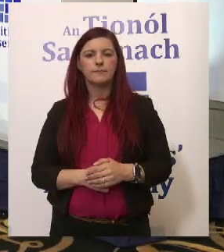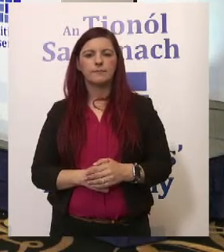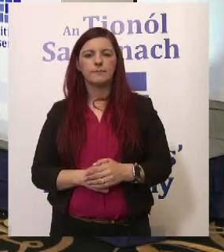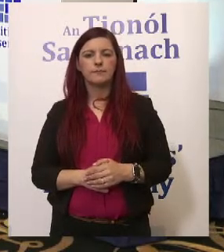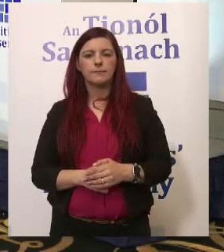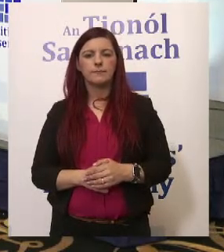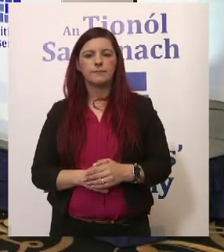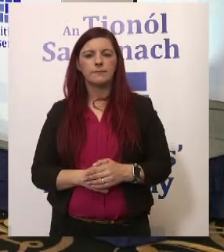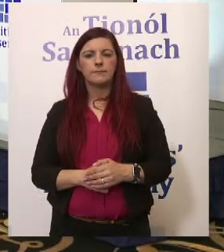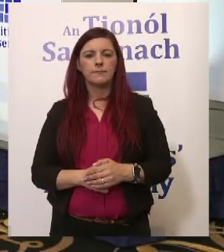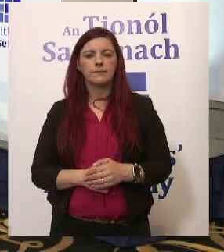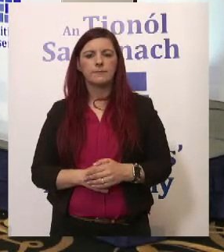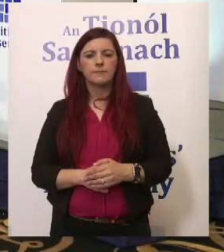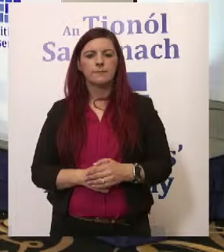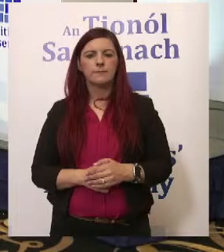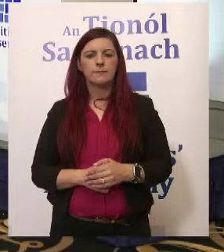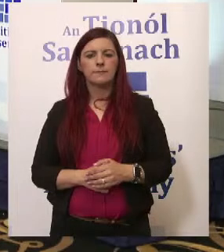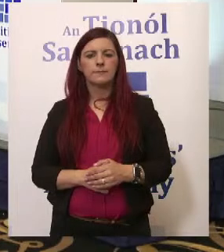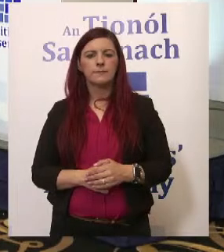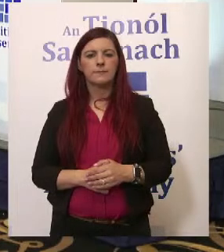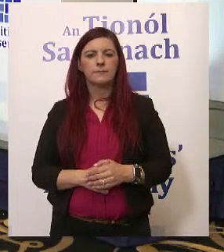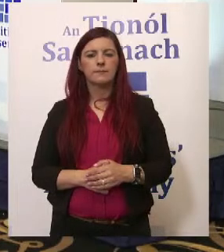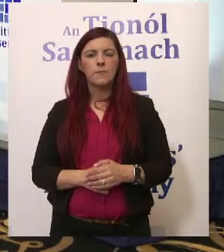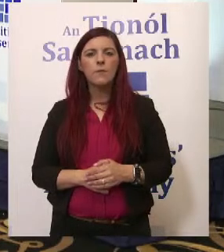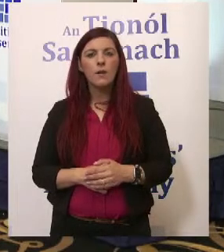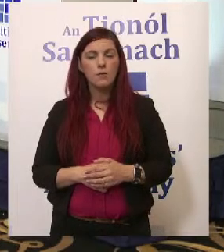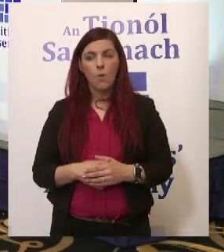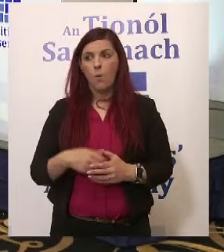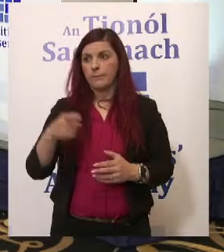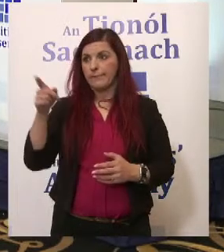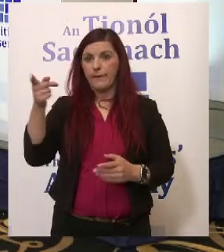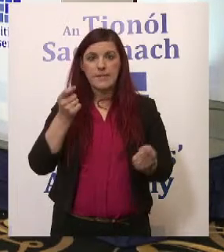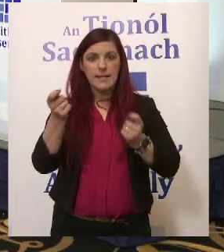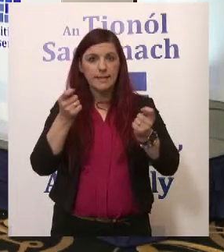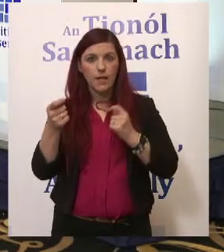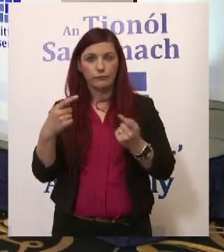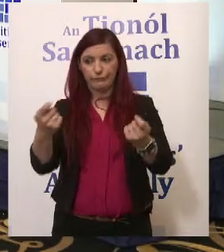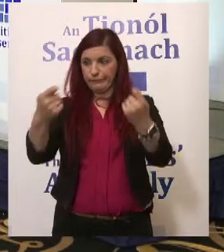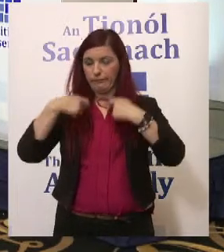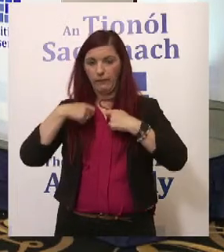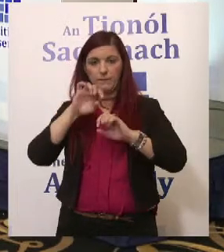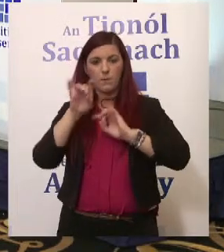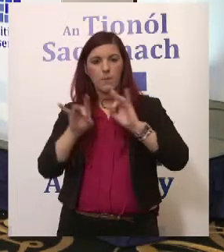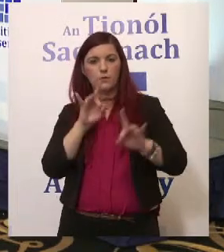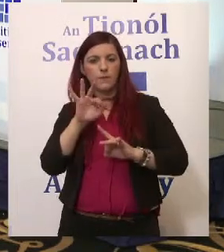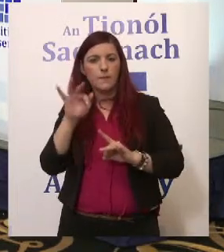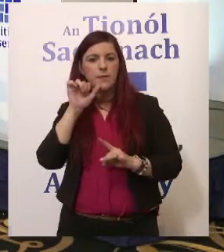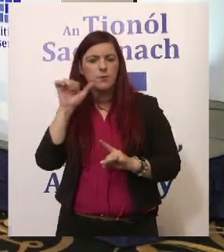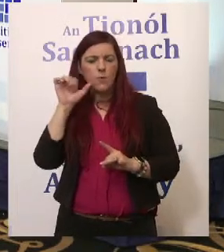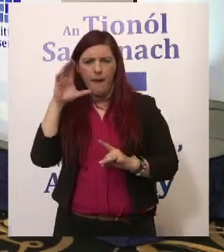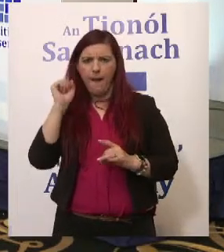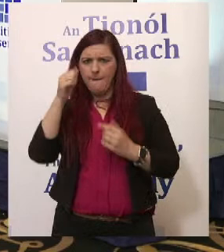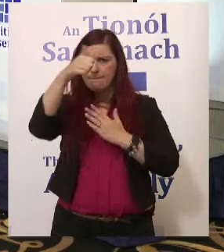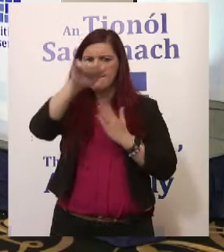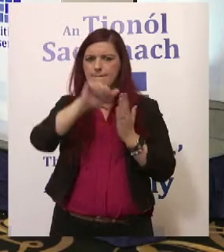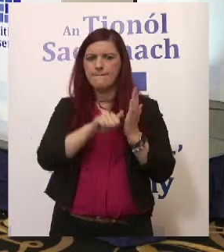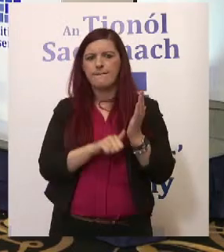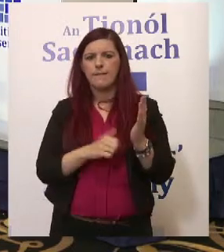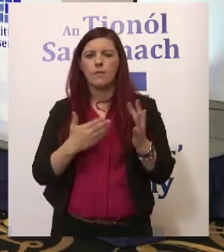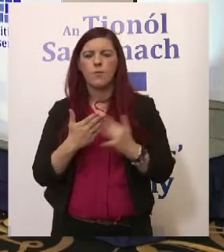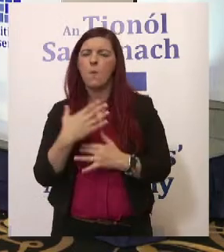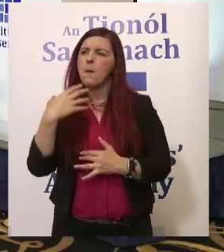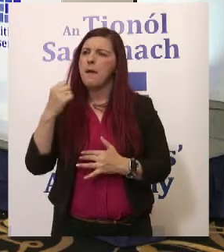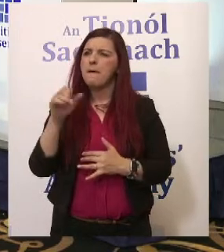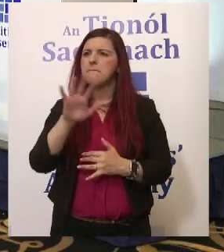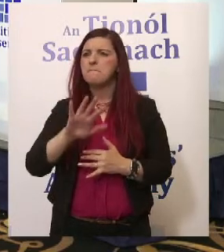So the facilitators have given us the questions. We have quite a number to get through. We have